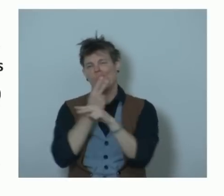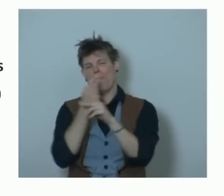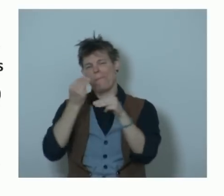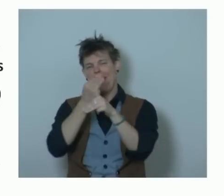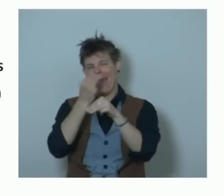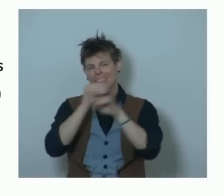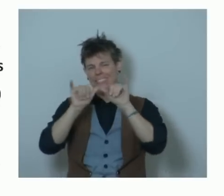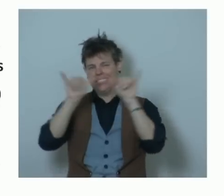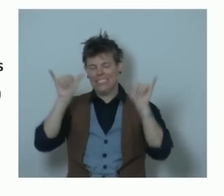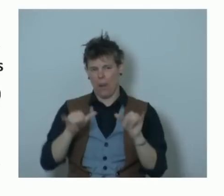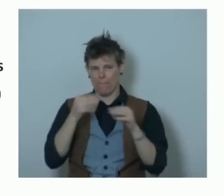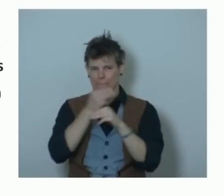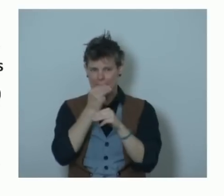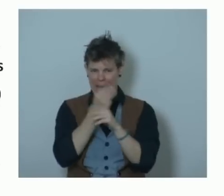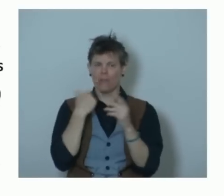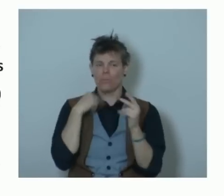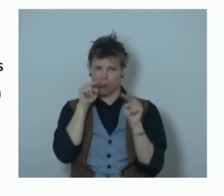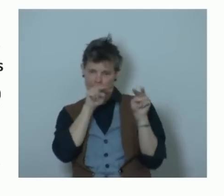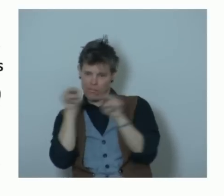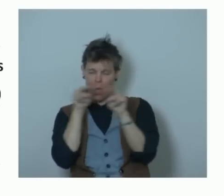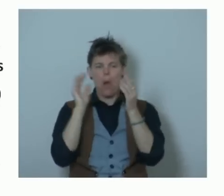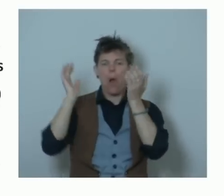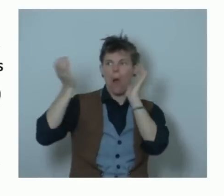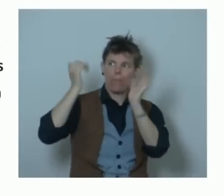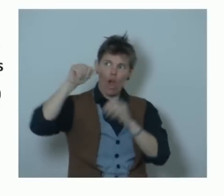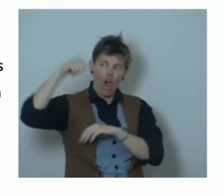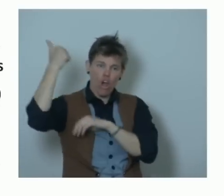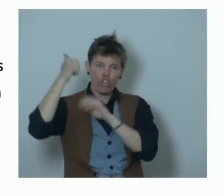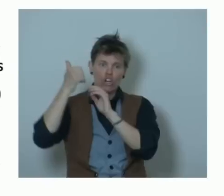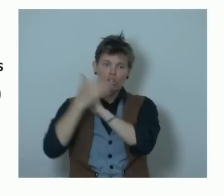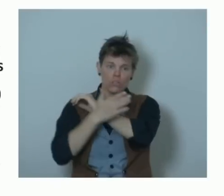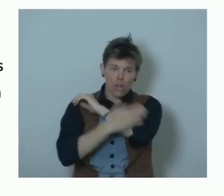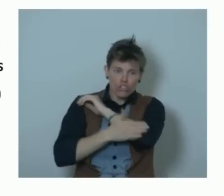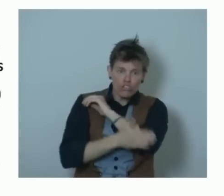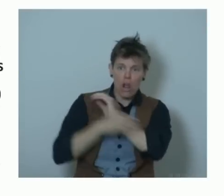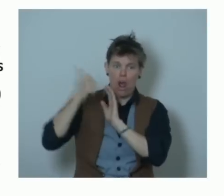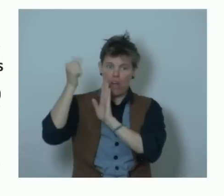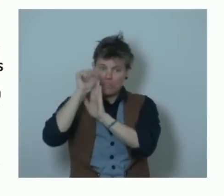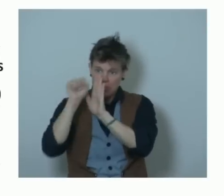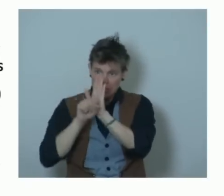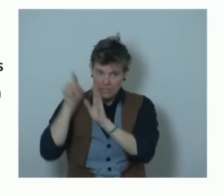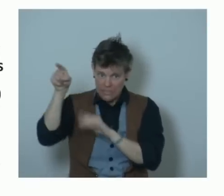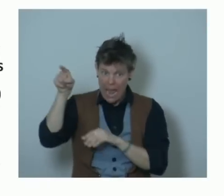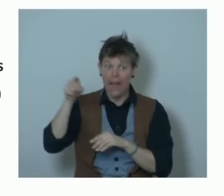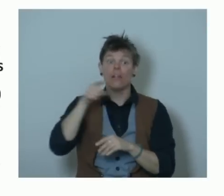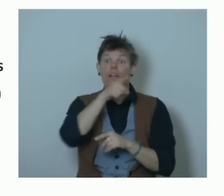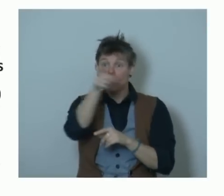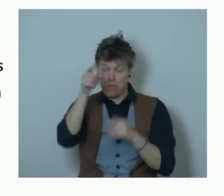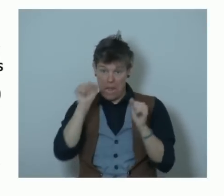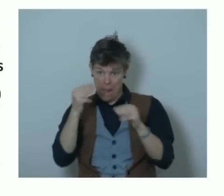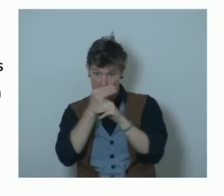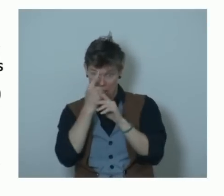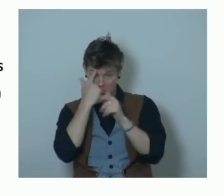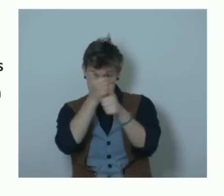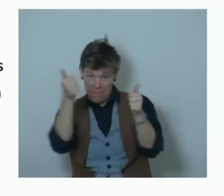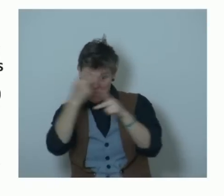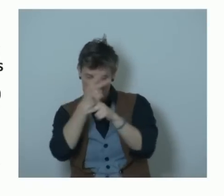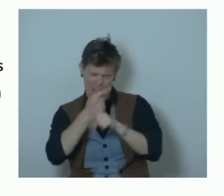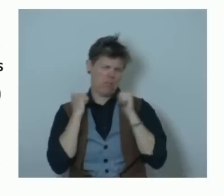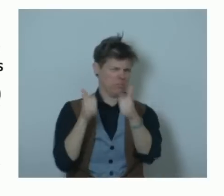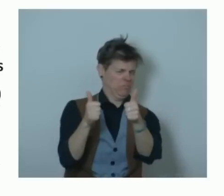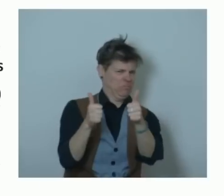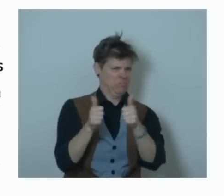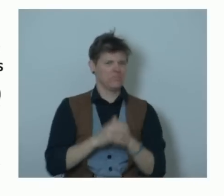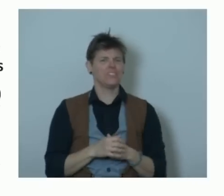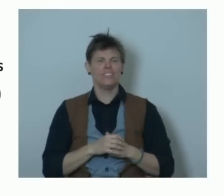to other states and other countries. So if you're doing math on your own, good for you. But it is, that's why it comes